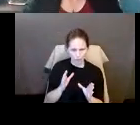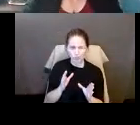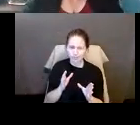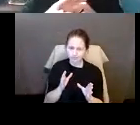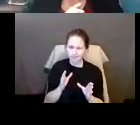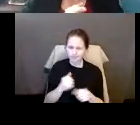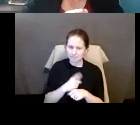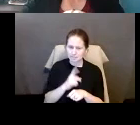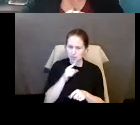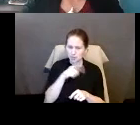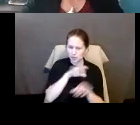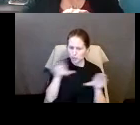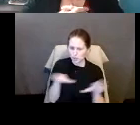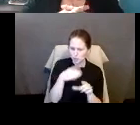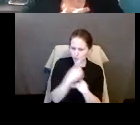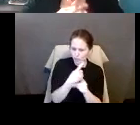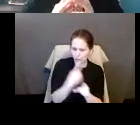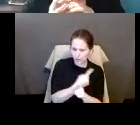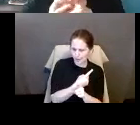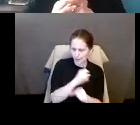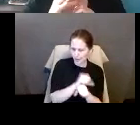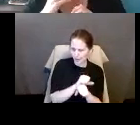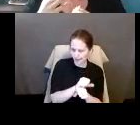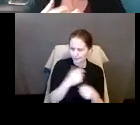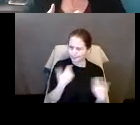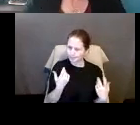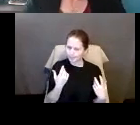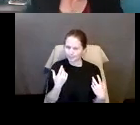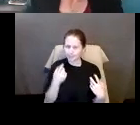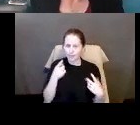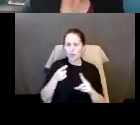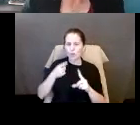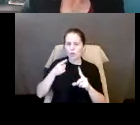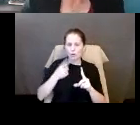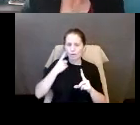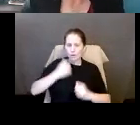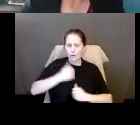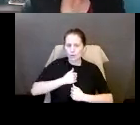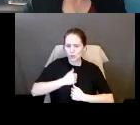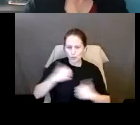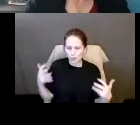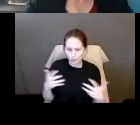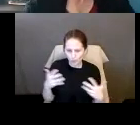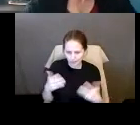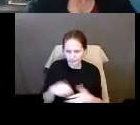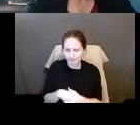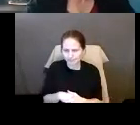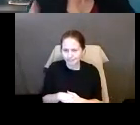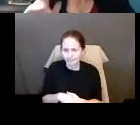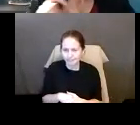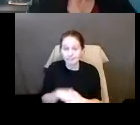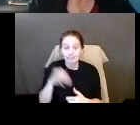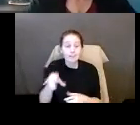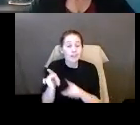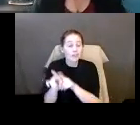doing the things that they do on the inside? Like, what was the mission of all of these people actually there? And this is